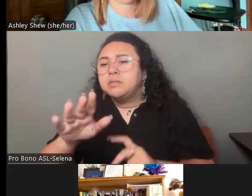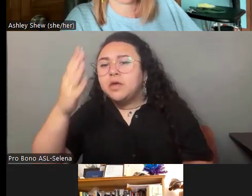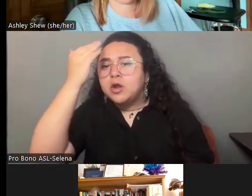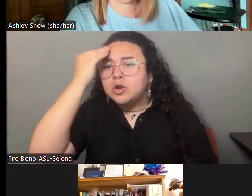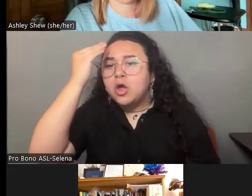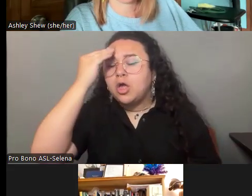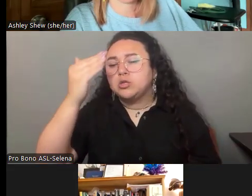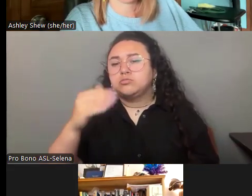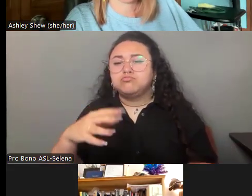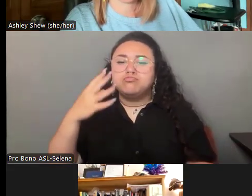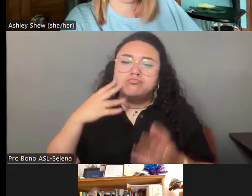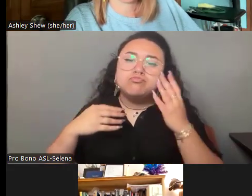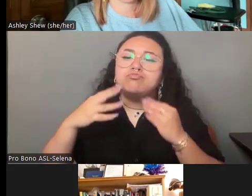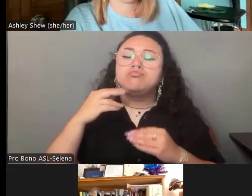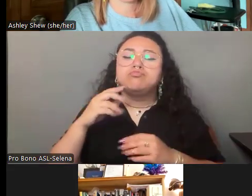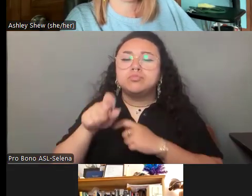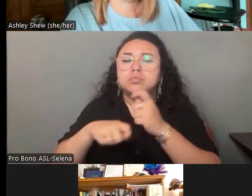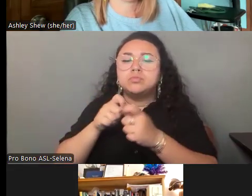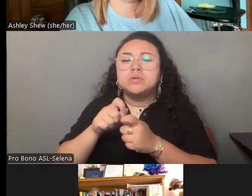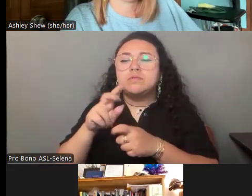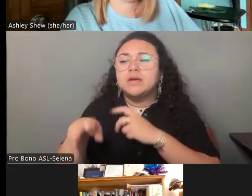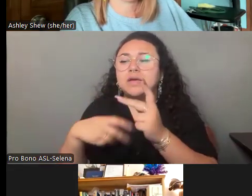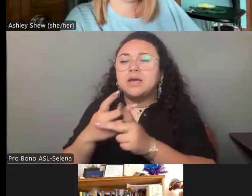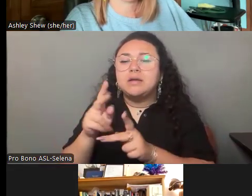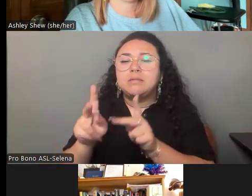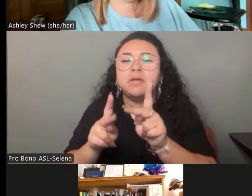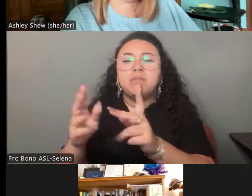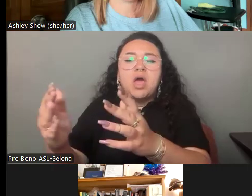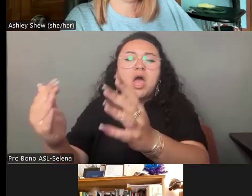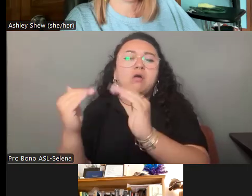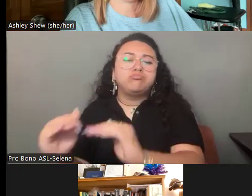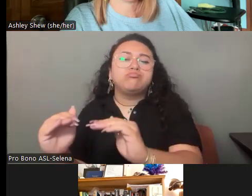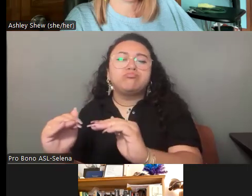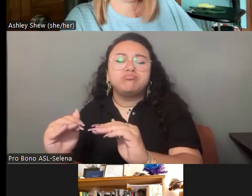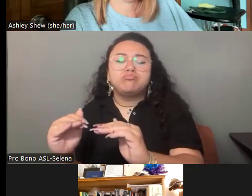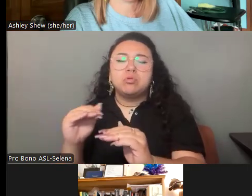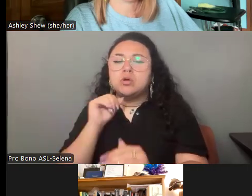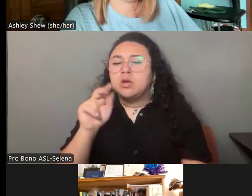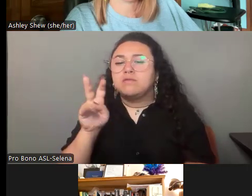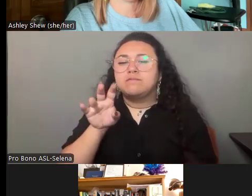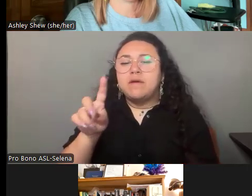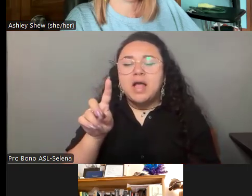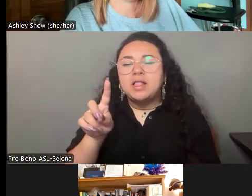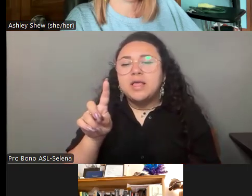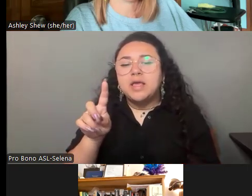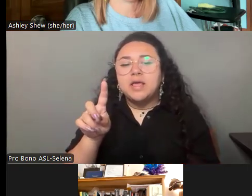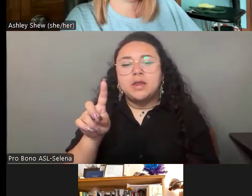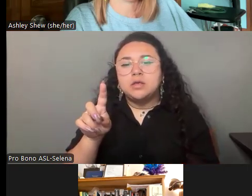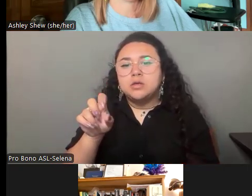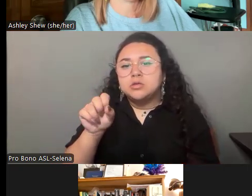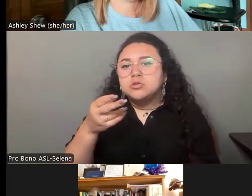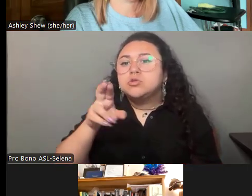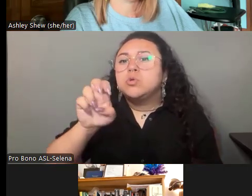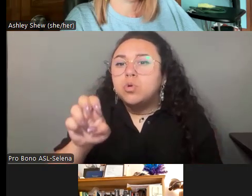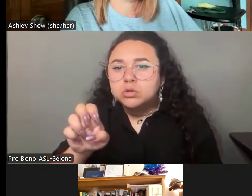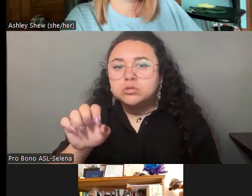certain kinds of people are not viewed as valid sources or holders of knowledge. And as a